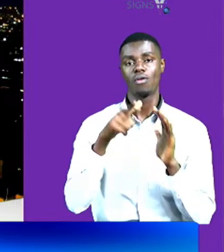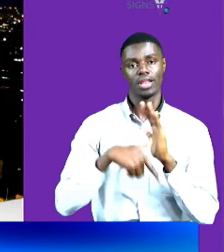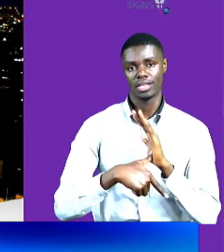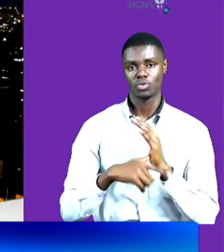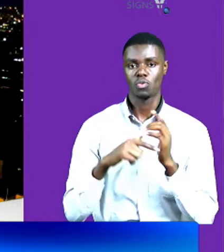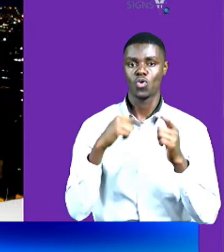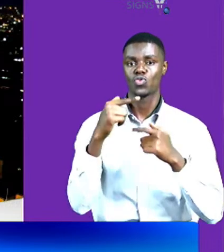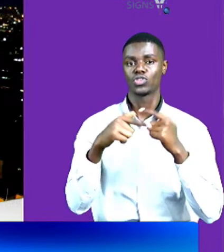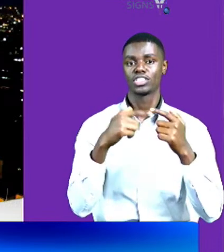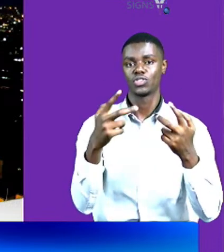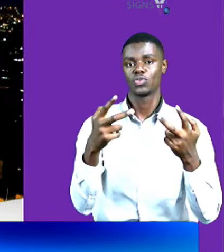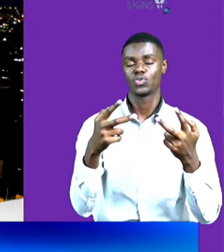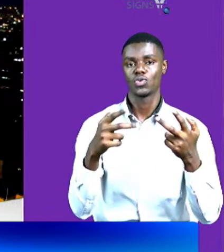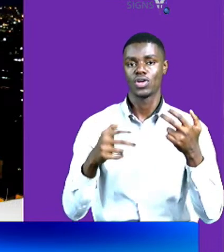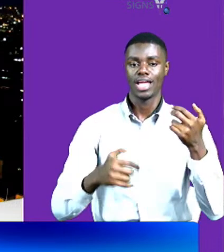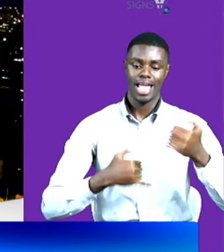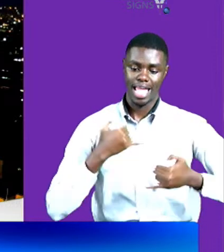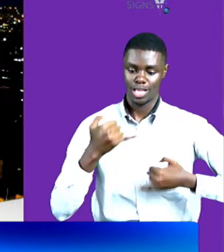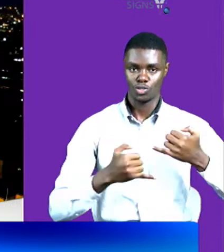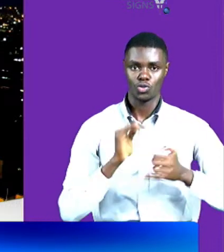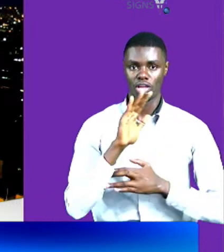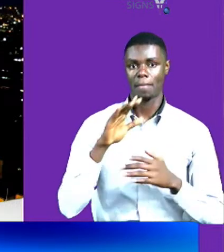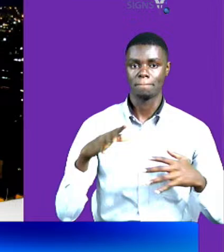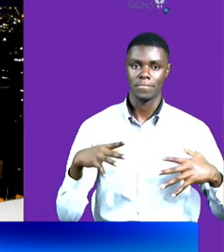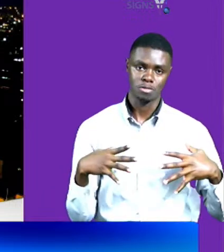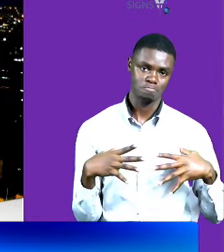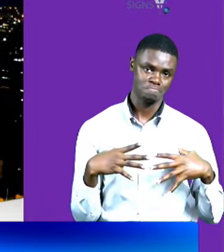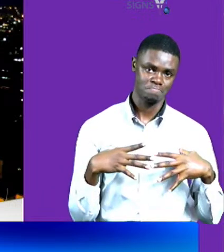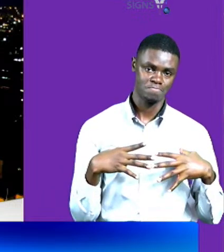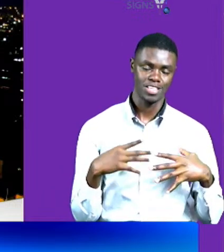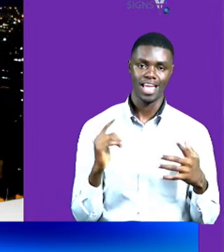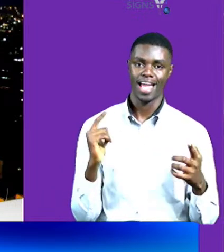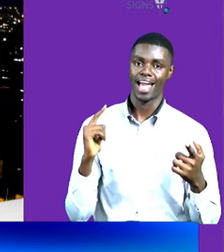enjoying your festive